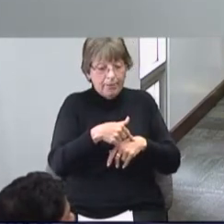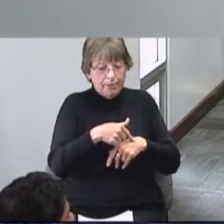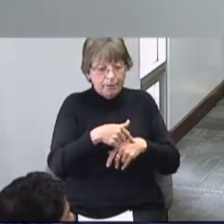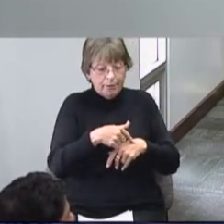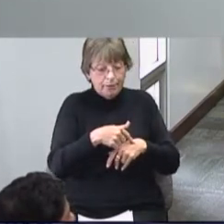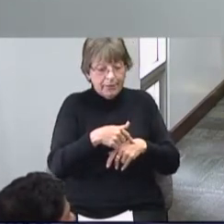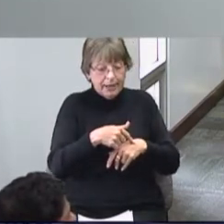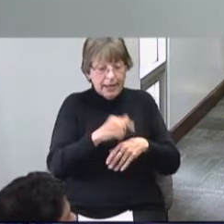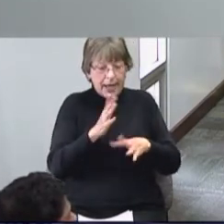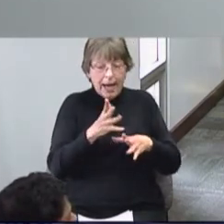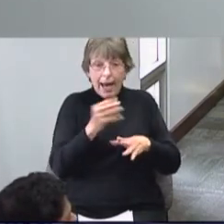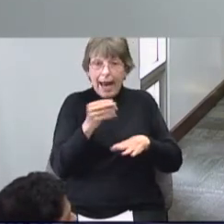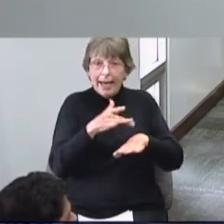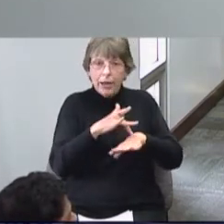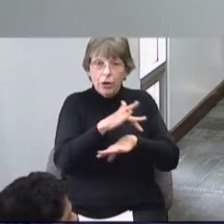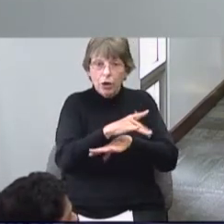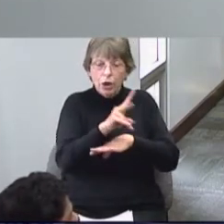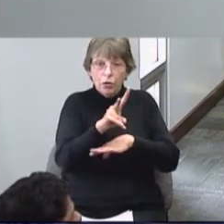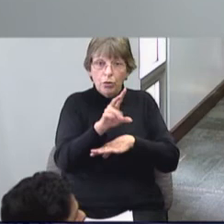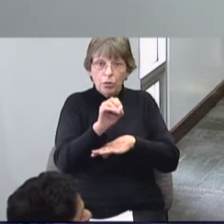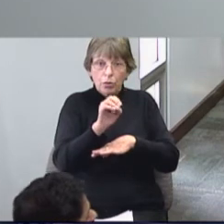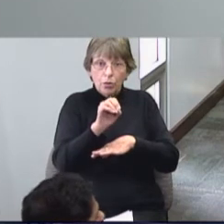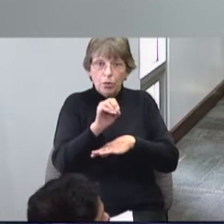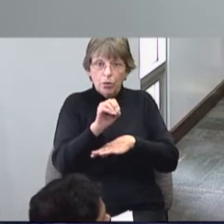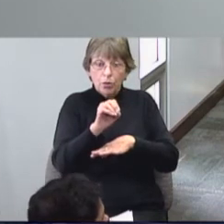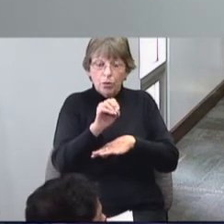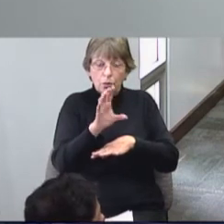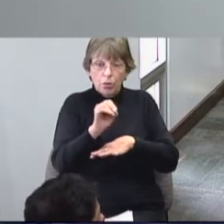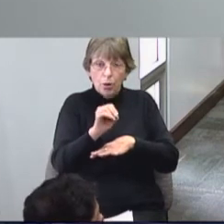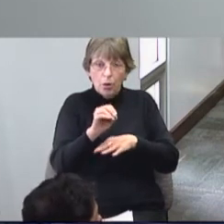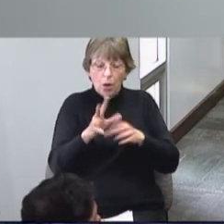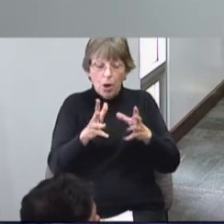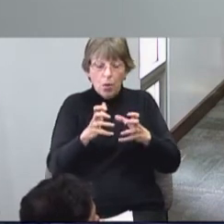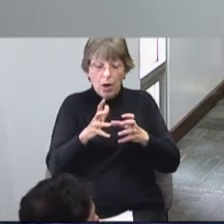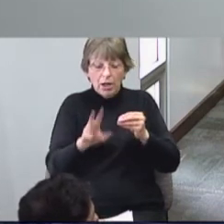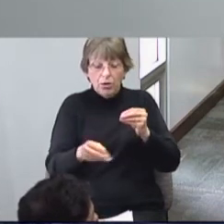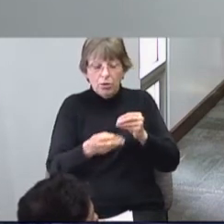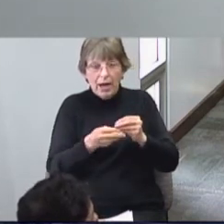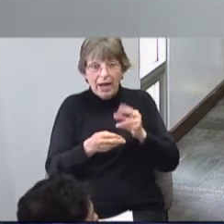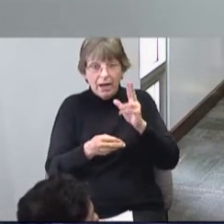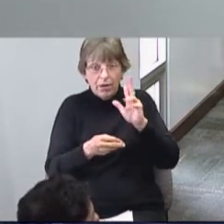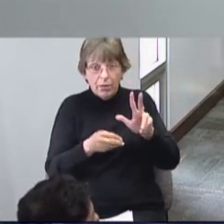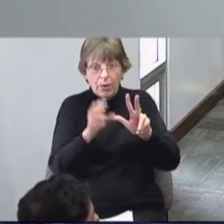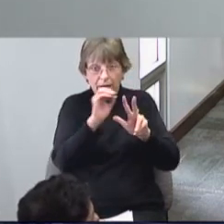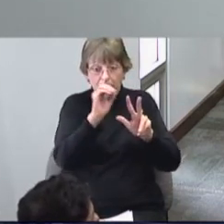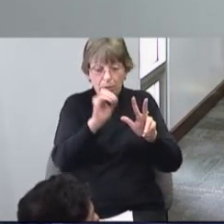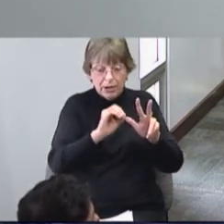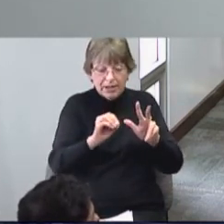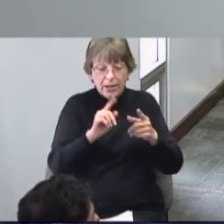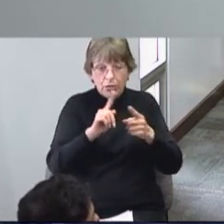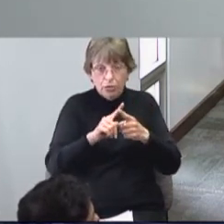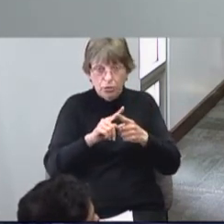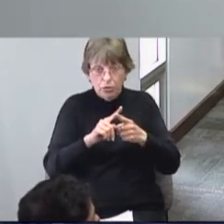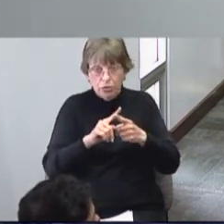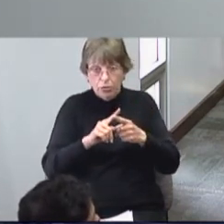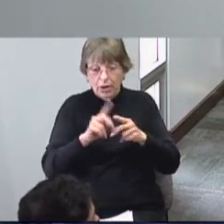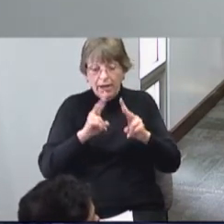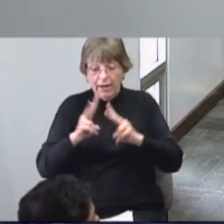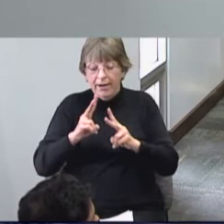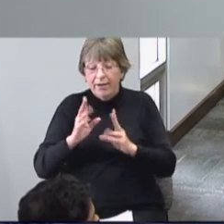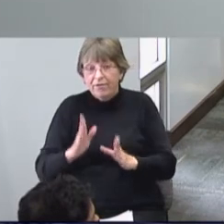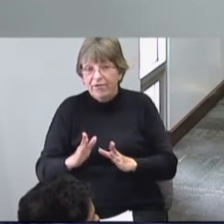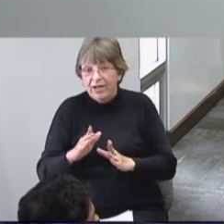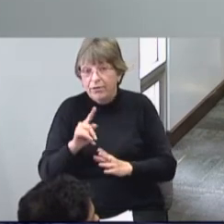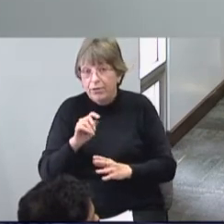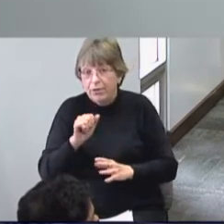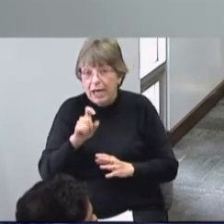early 2001, I believe, added an additional 3% to the existing 4% transient guest tax, with the additional 3%